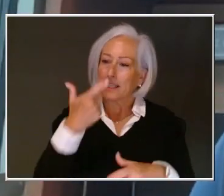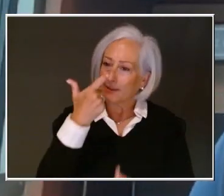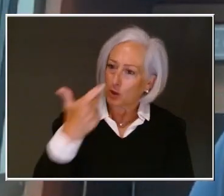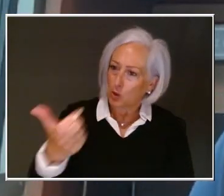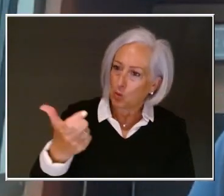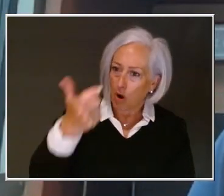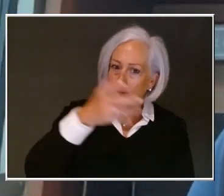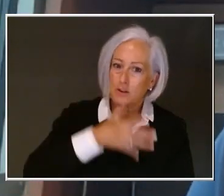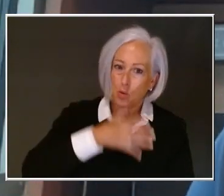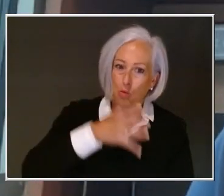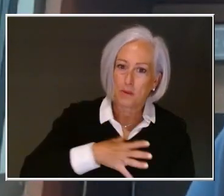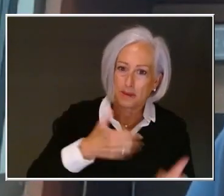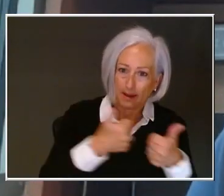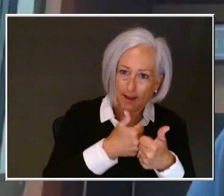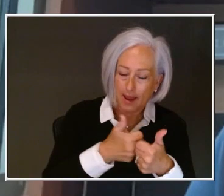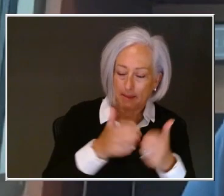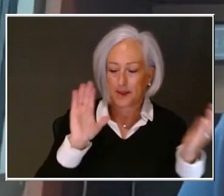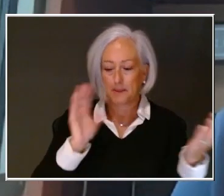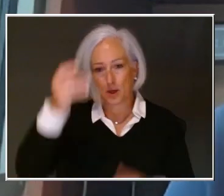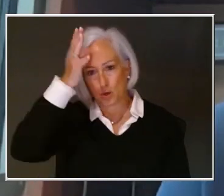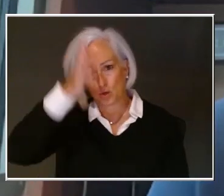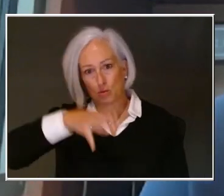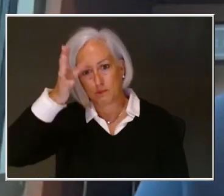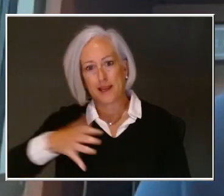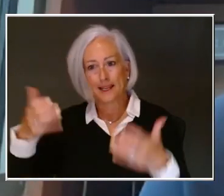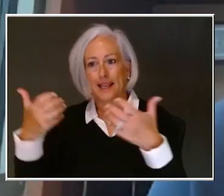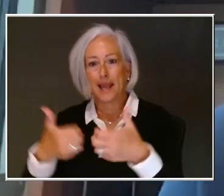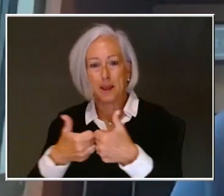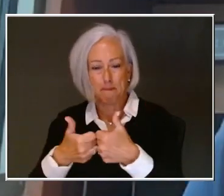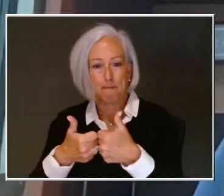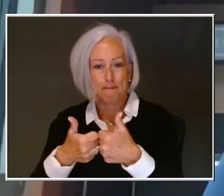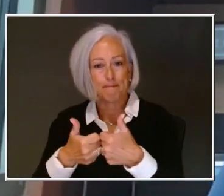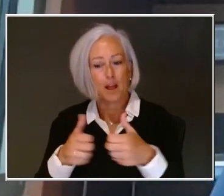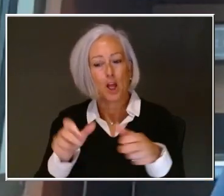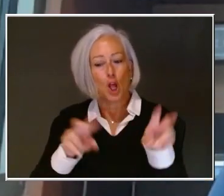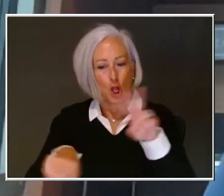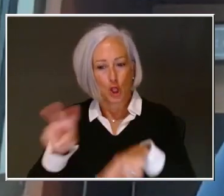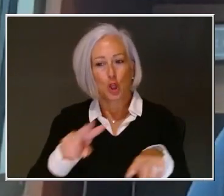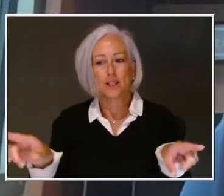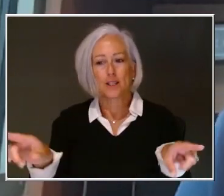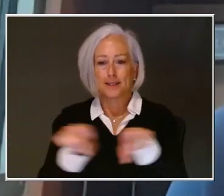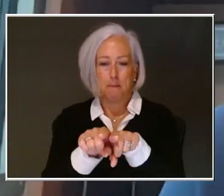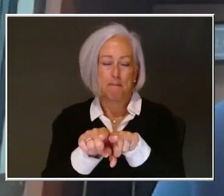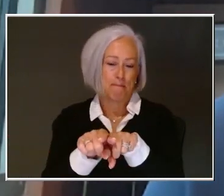game, they really look a lot more alike today than they do differently. I mean,